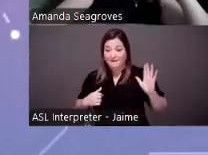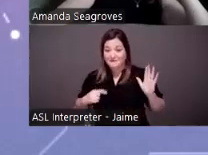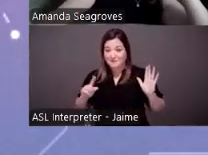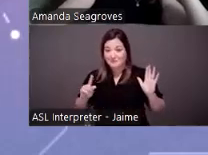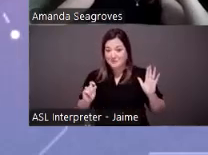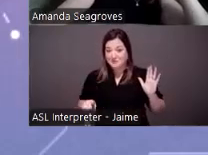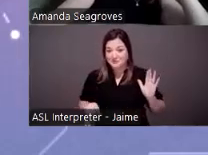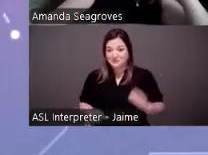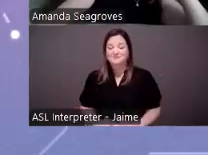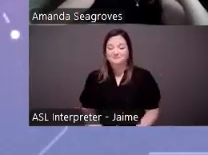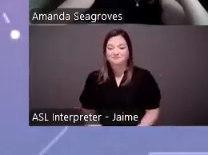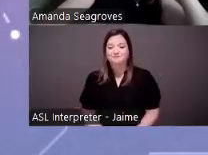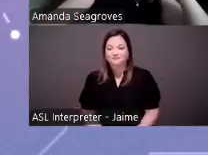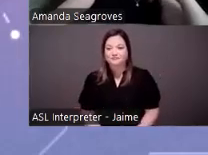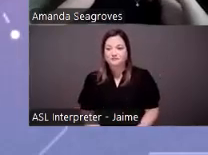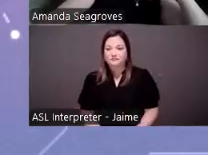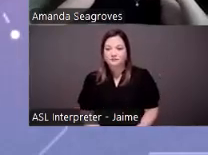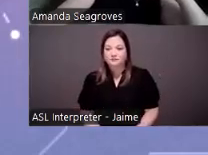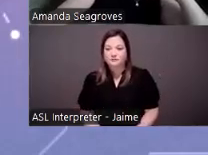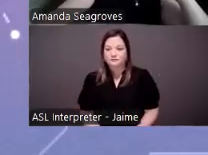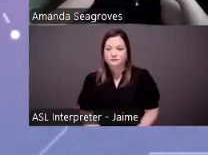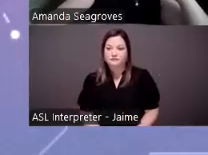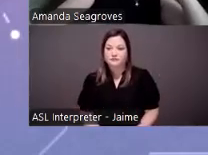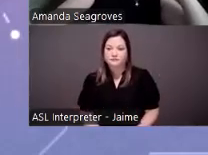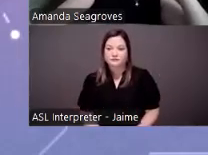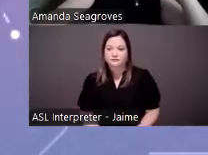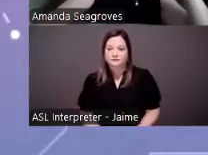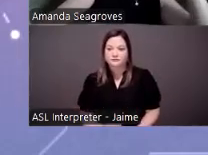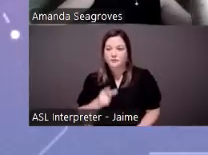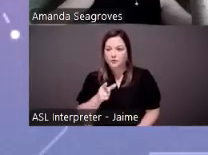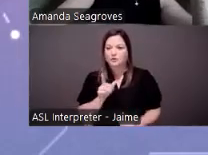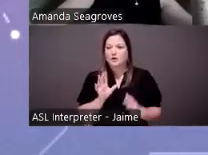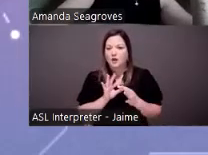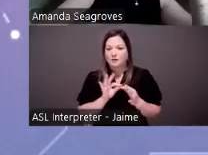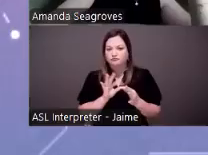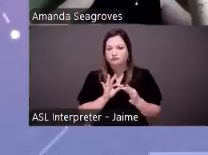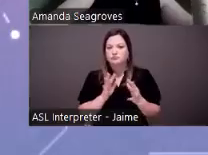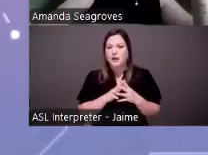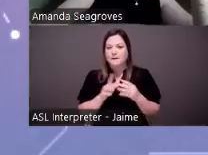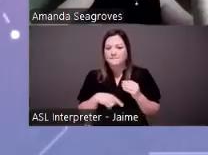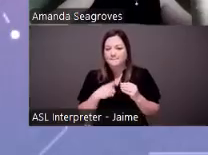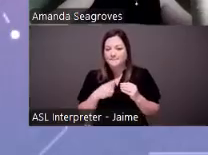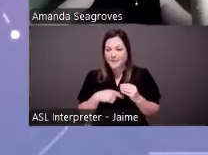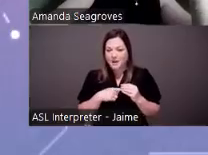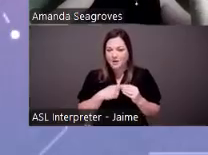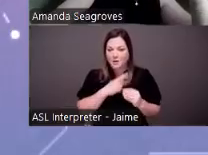question. So, I know you talked a lot about sort of the